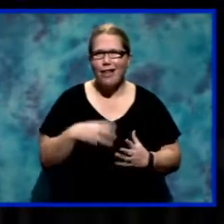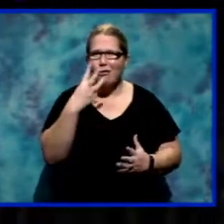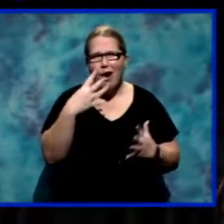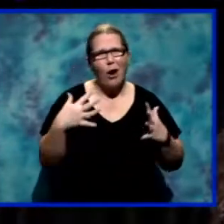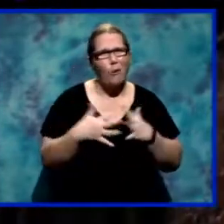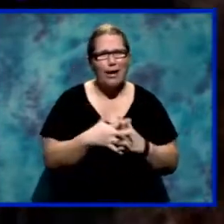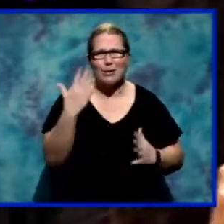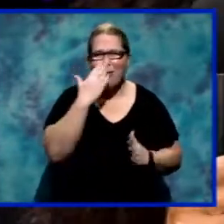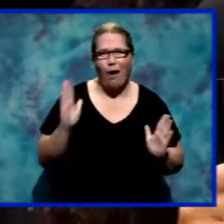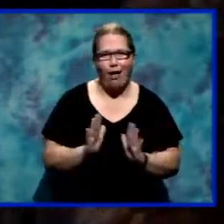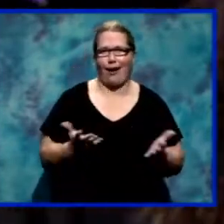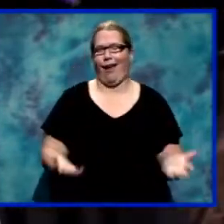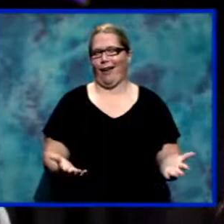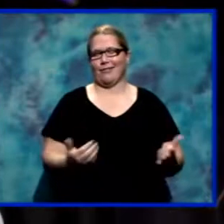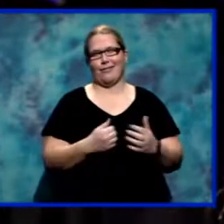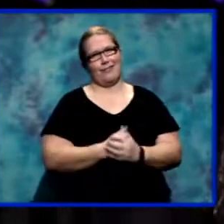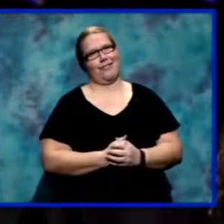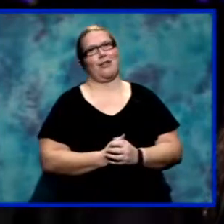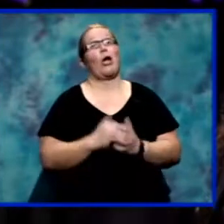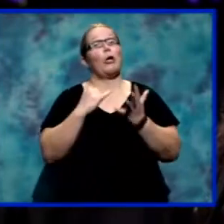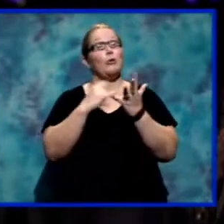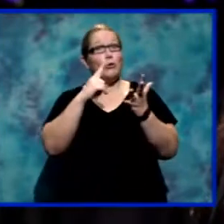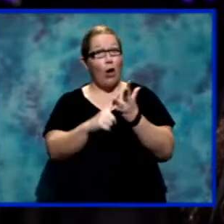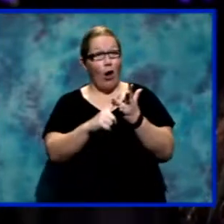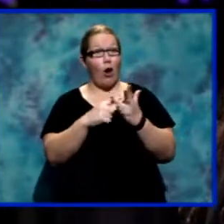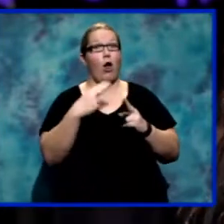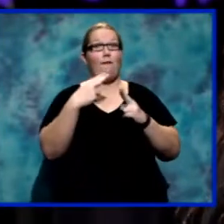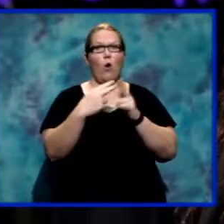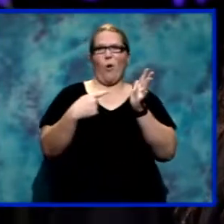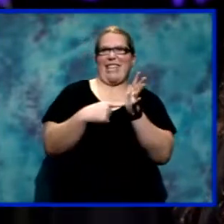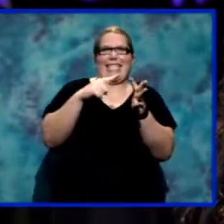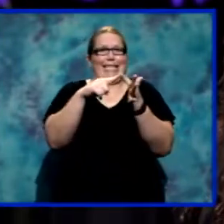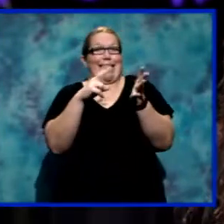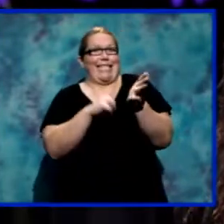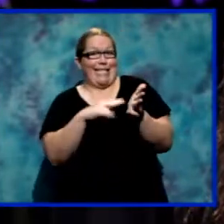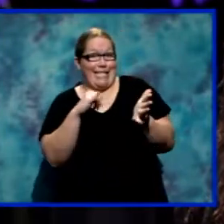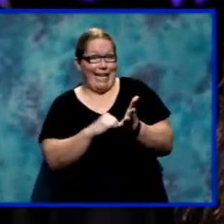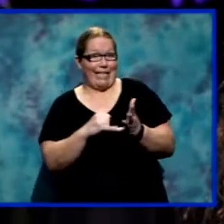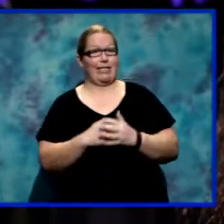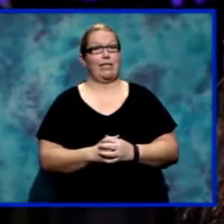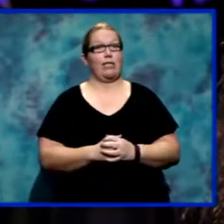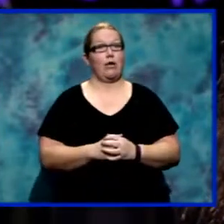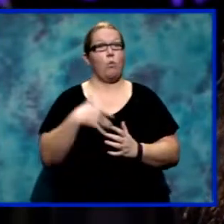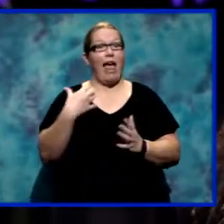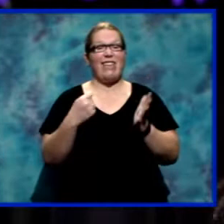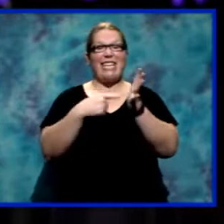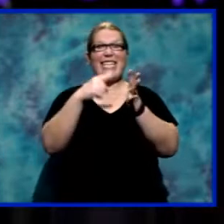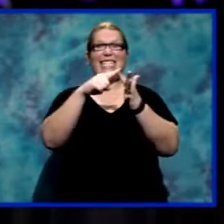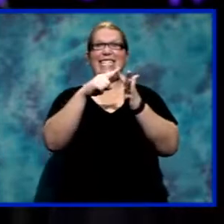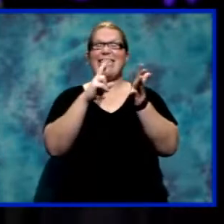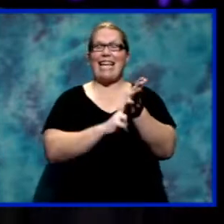3 weeks of school holidays. So for the teens, we do have a teen program.